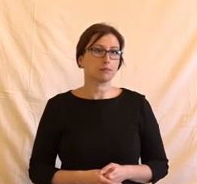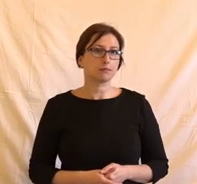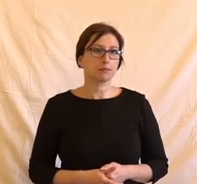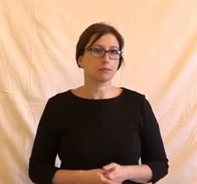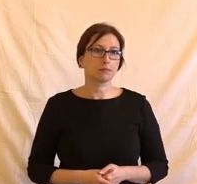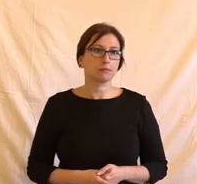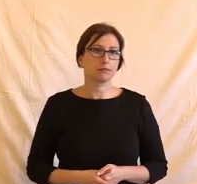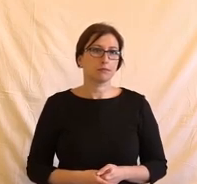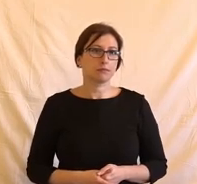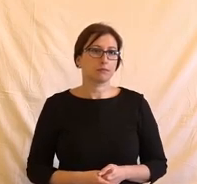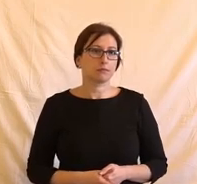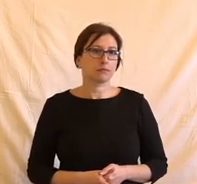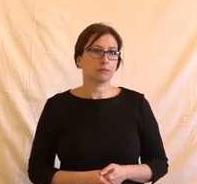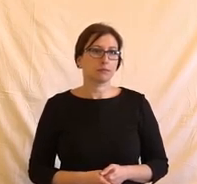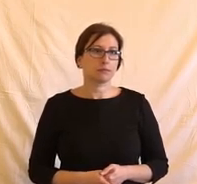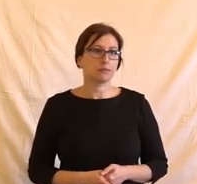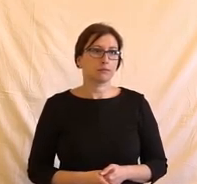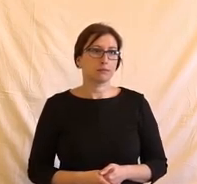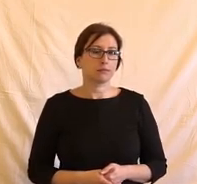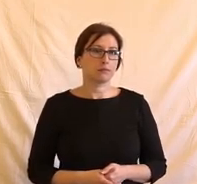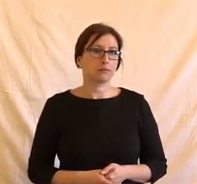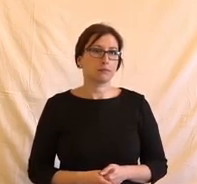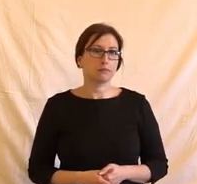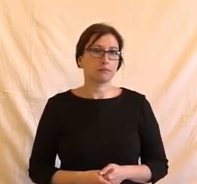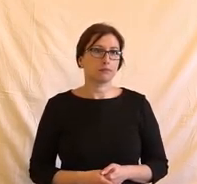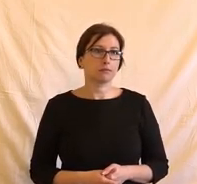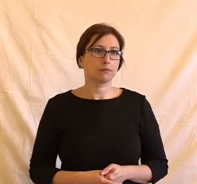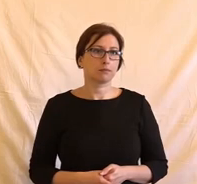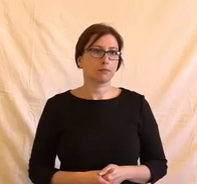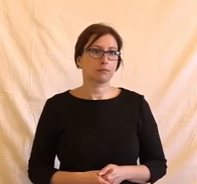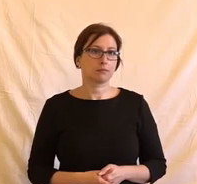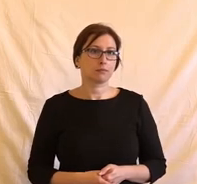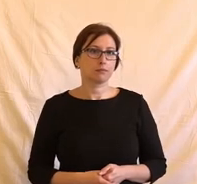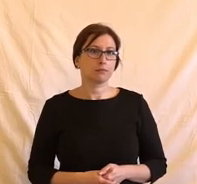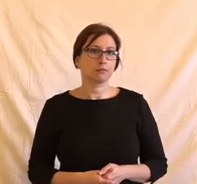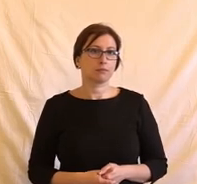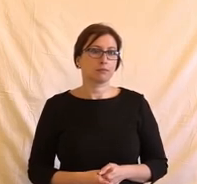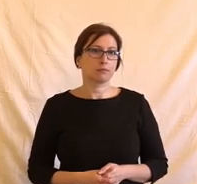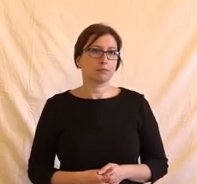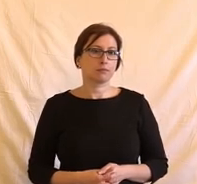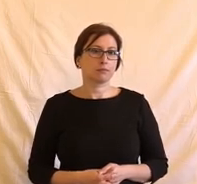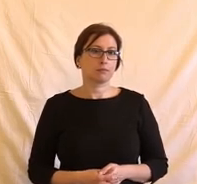so that they may use those applications with permission from their parents.